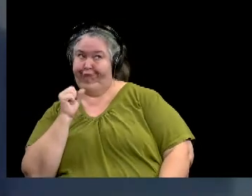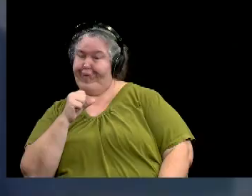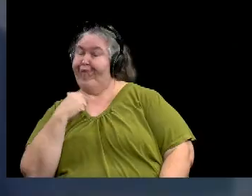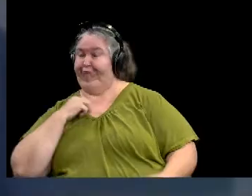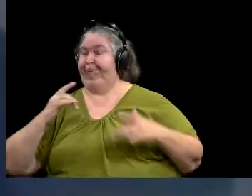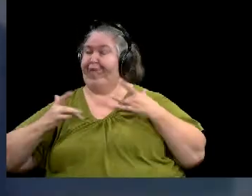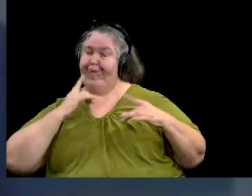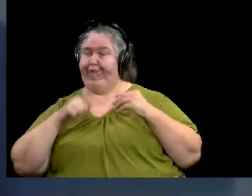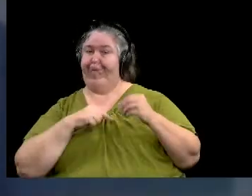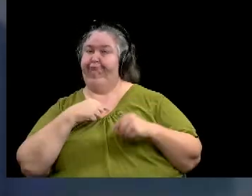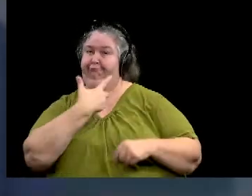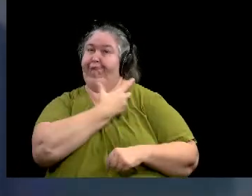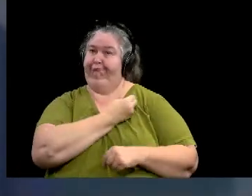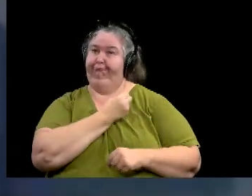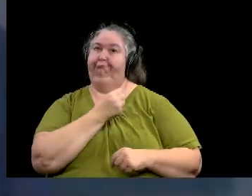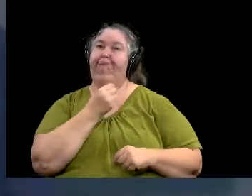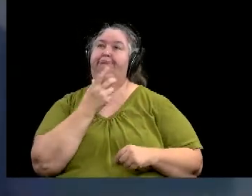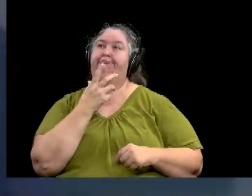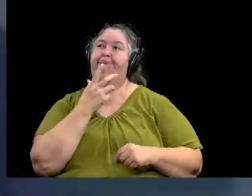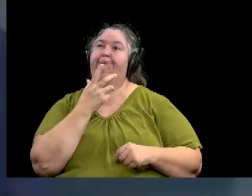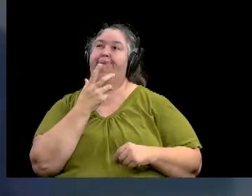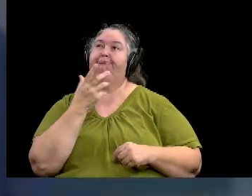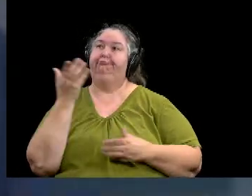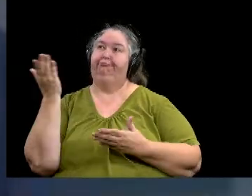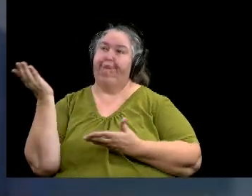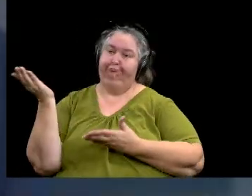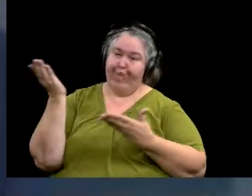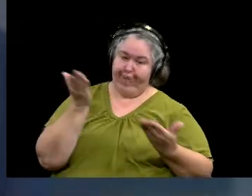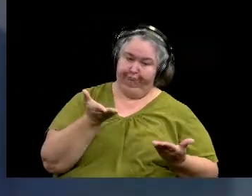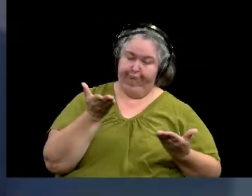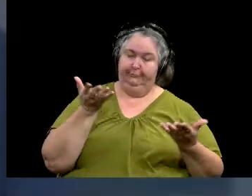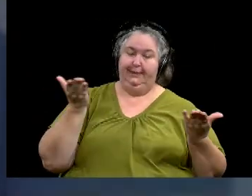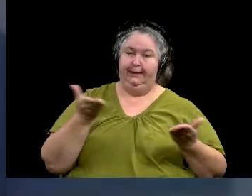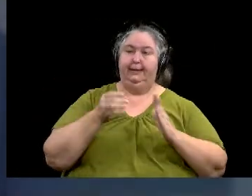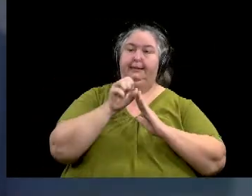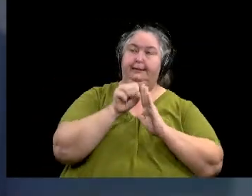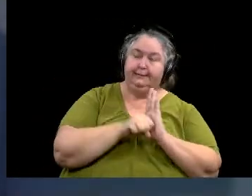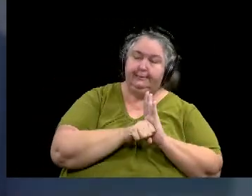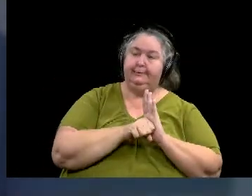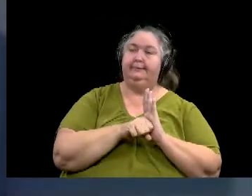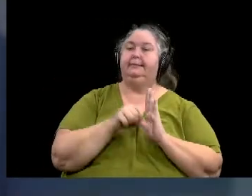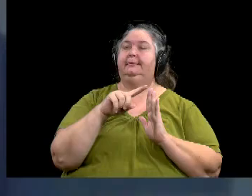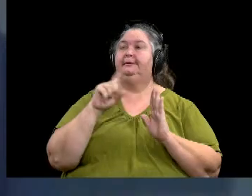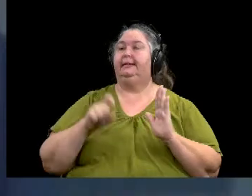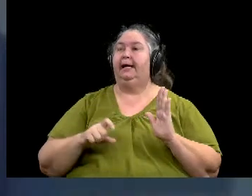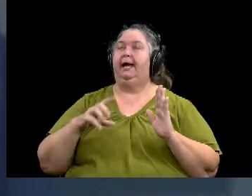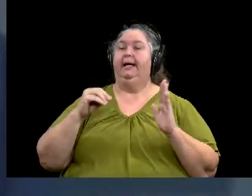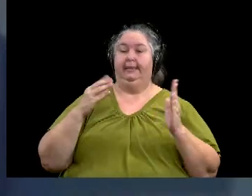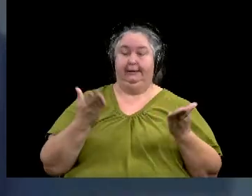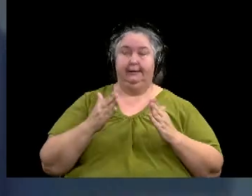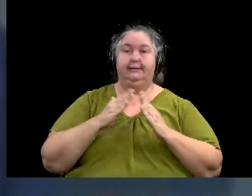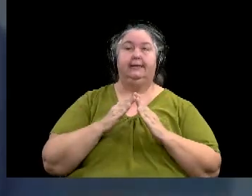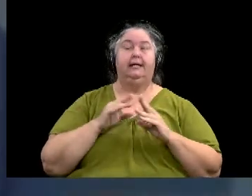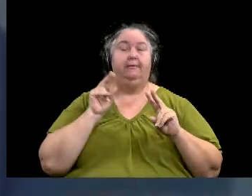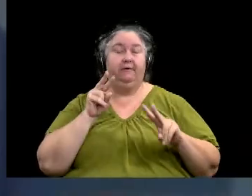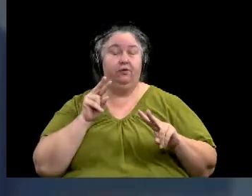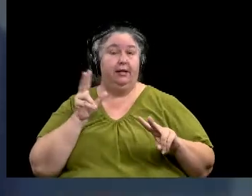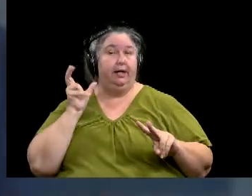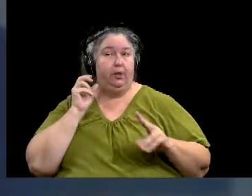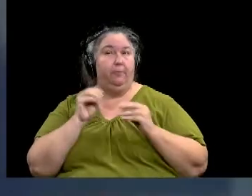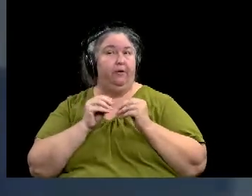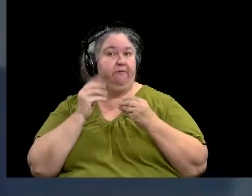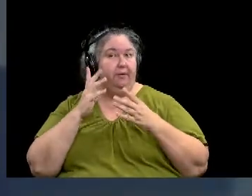the city. I'm looking forward to hearing more information here in a little bit on the vaccine. I think